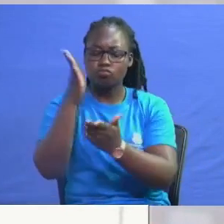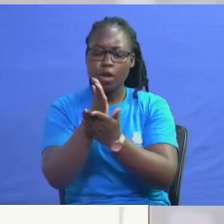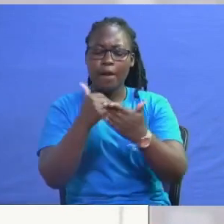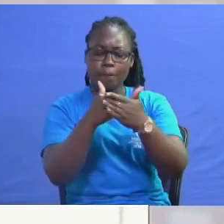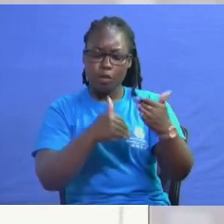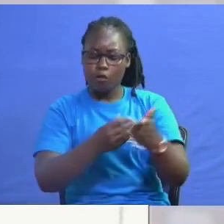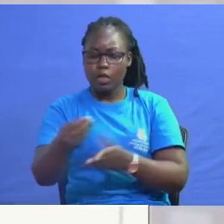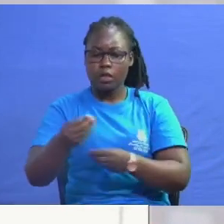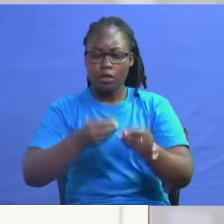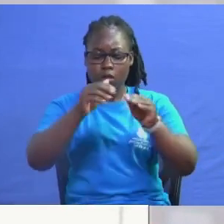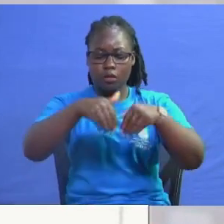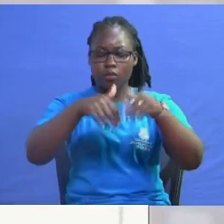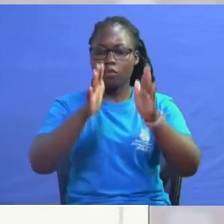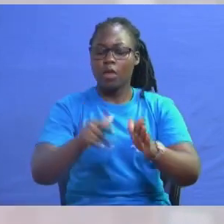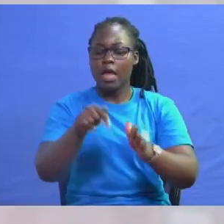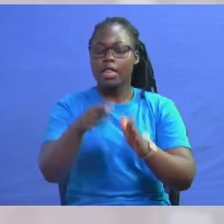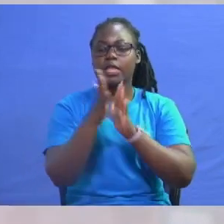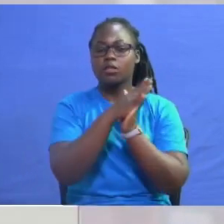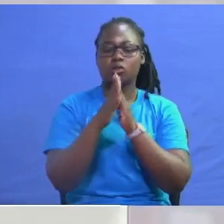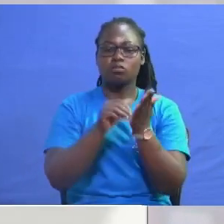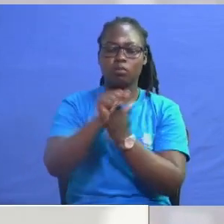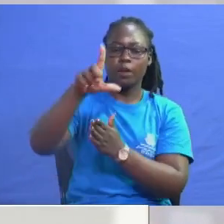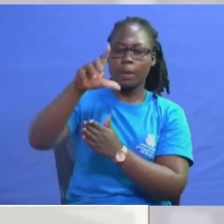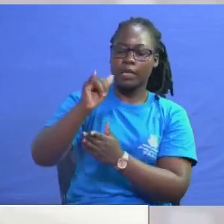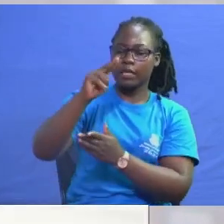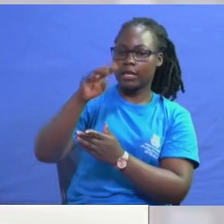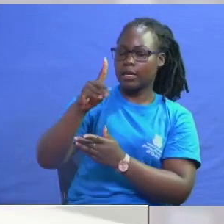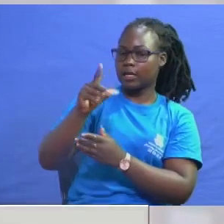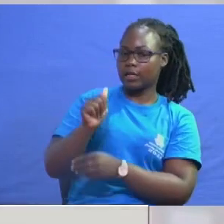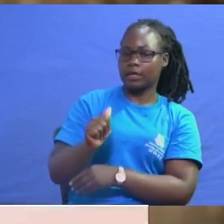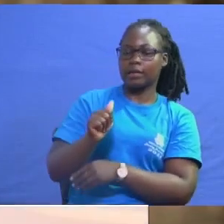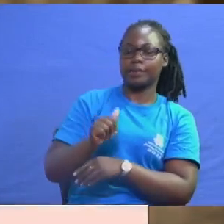farmers. This story was produced by Linda Mumanyi.